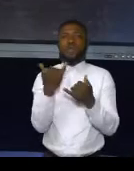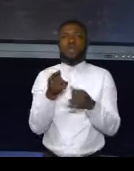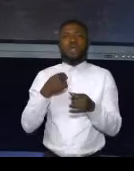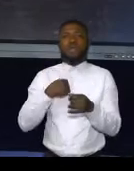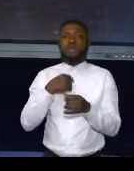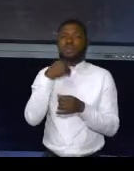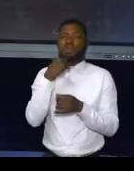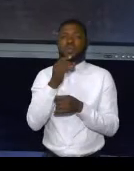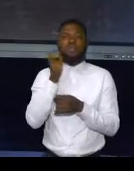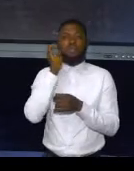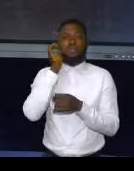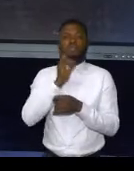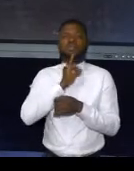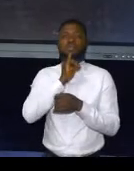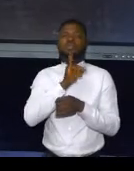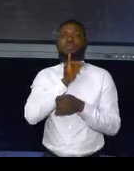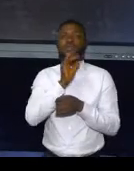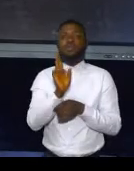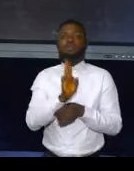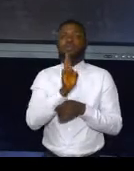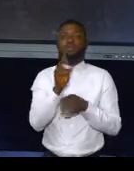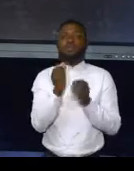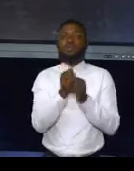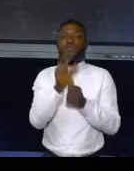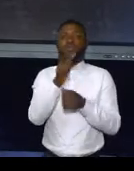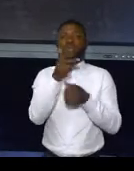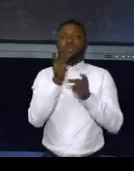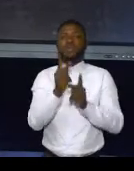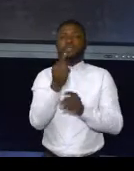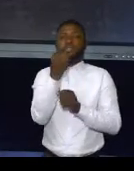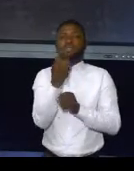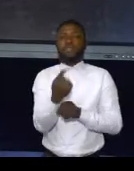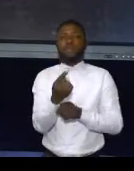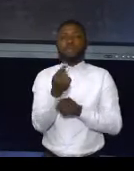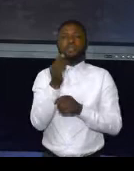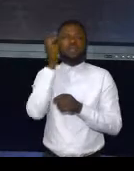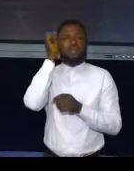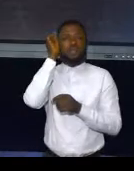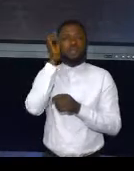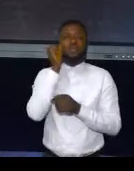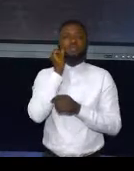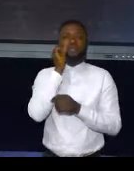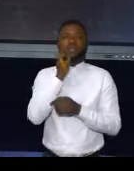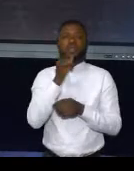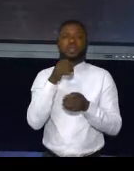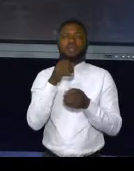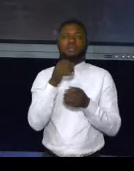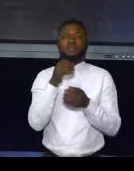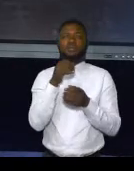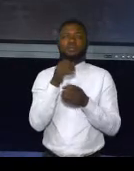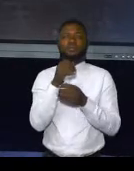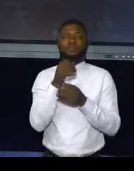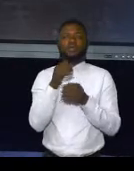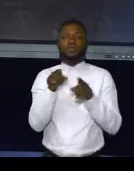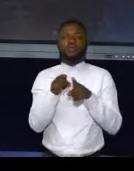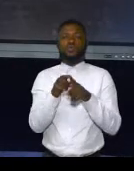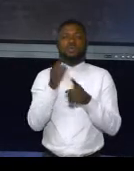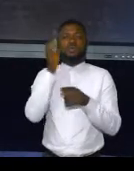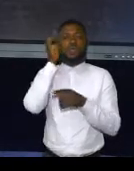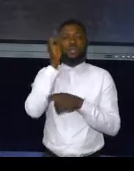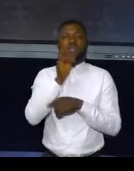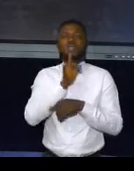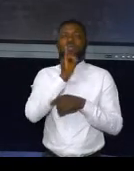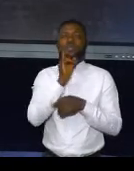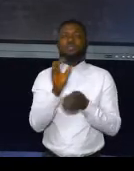We said is used with the third person singular. So you can see he, she, it, the girl.